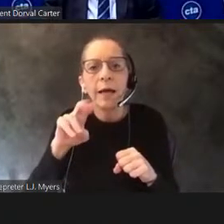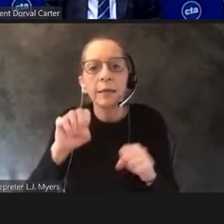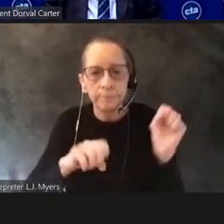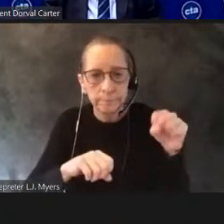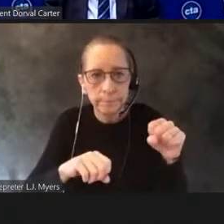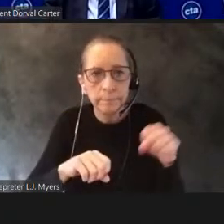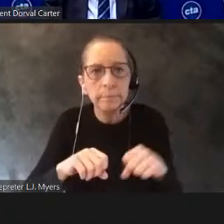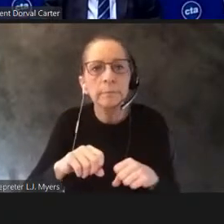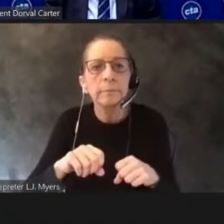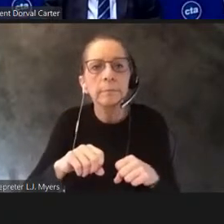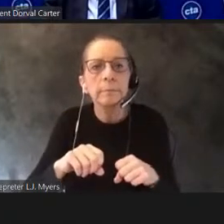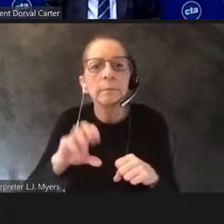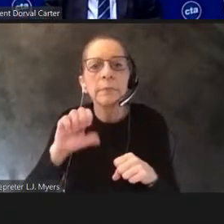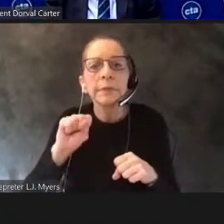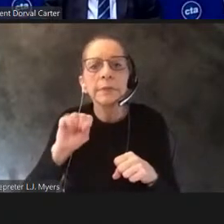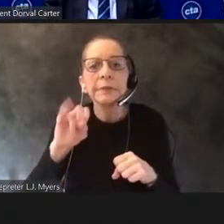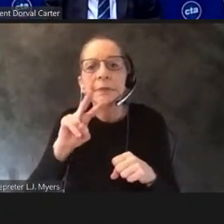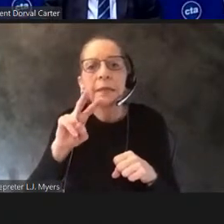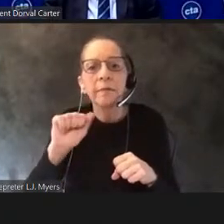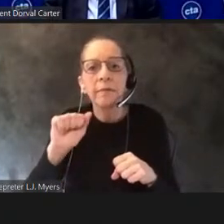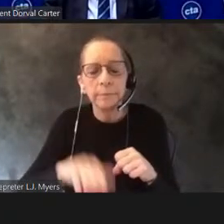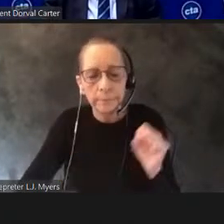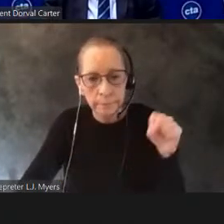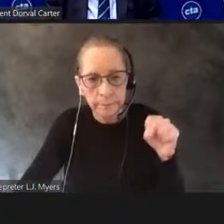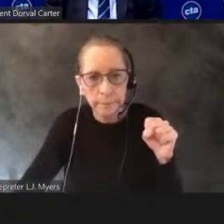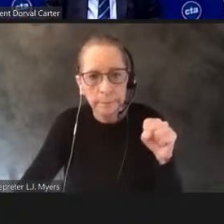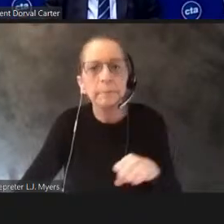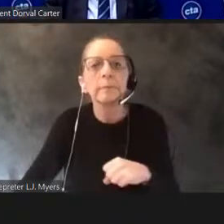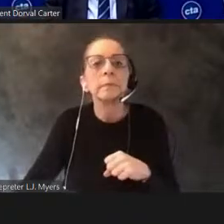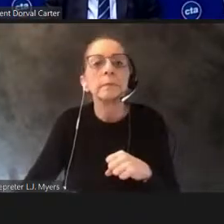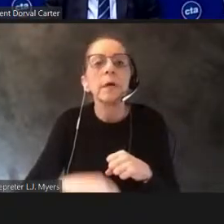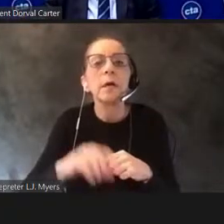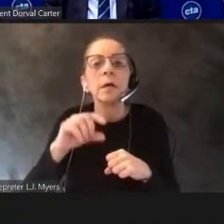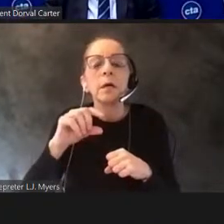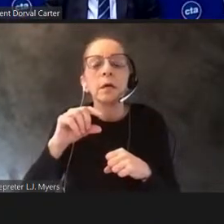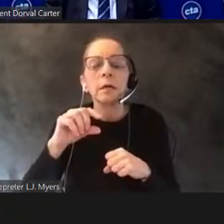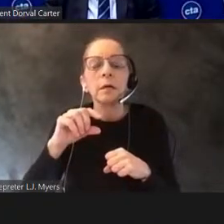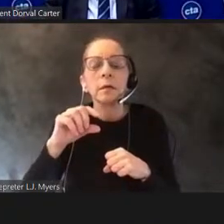Yes. Director Silva? Yes. Chairman Alvaro Rosales?